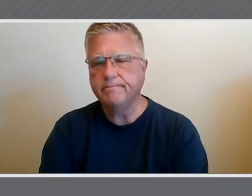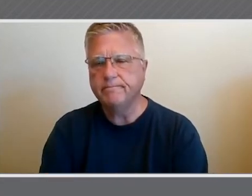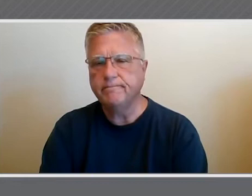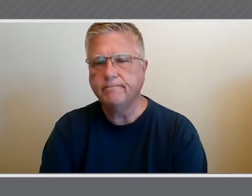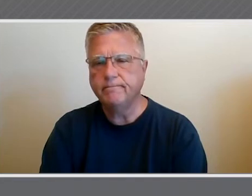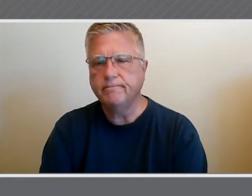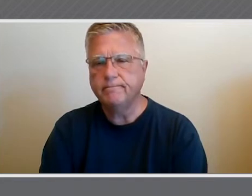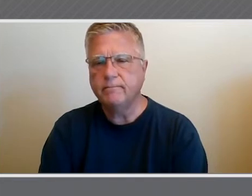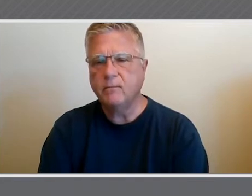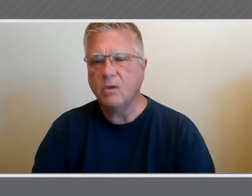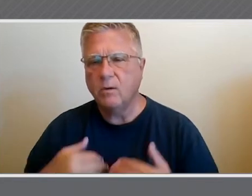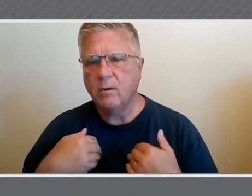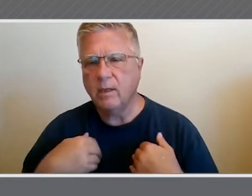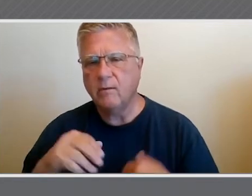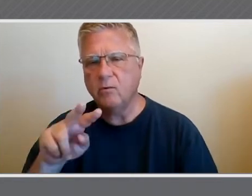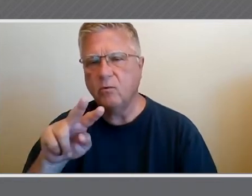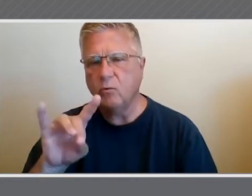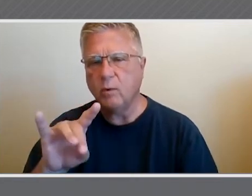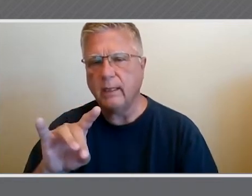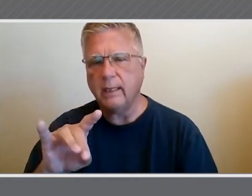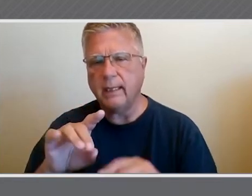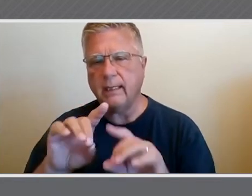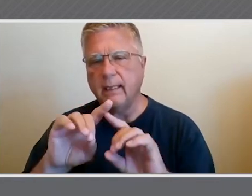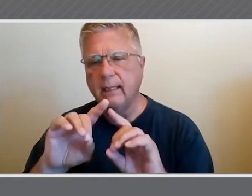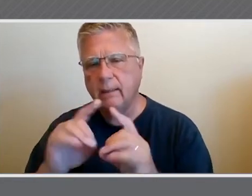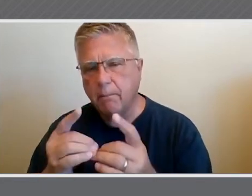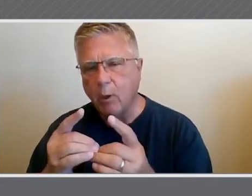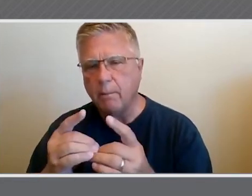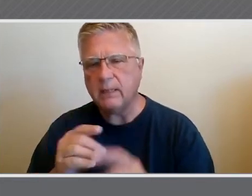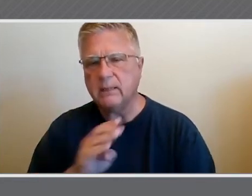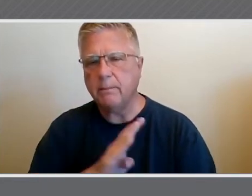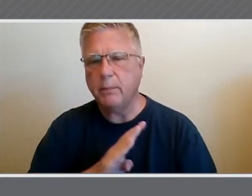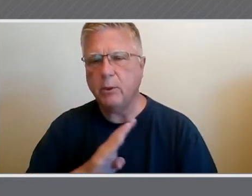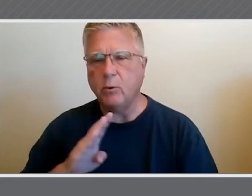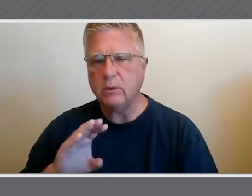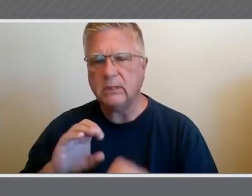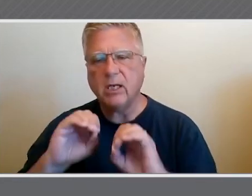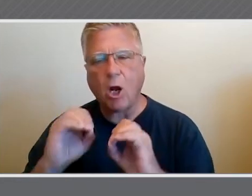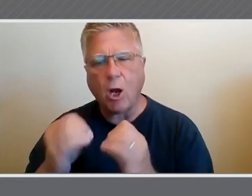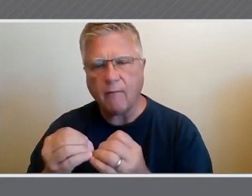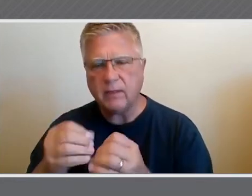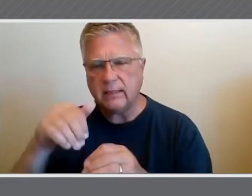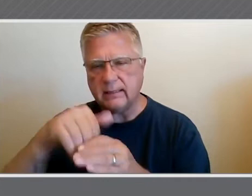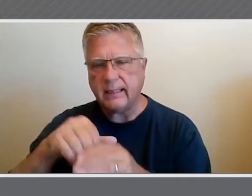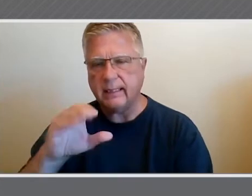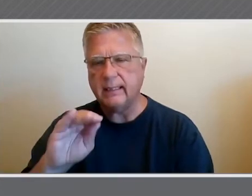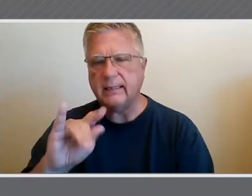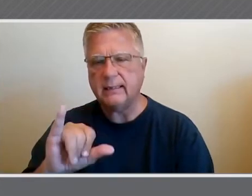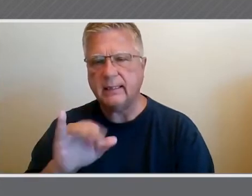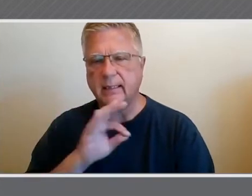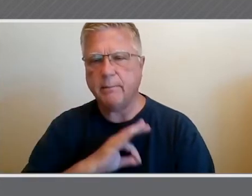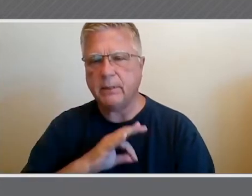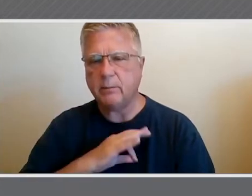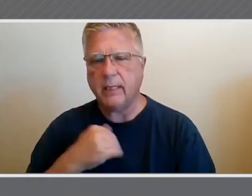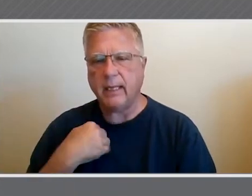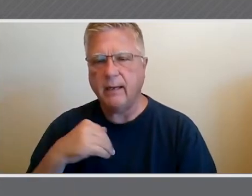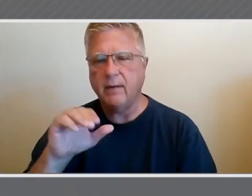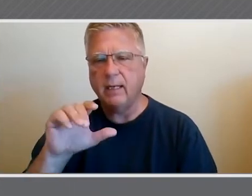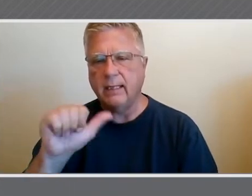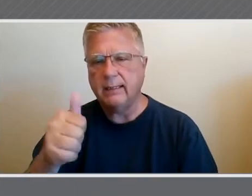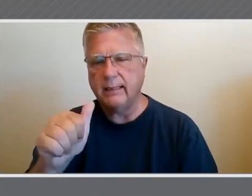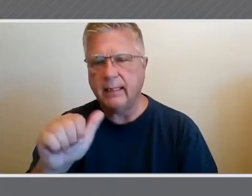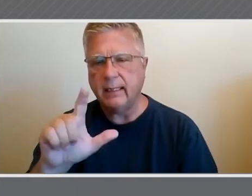So we have 28 departments, bureaus, and offices within the city of Pittsburgh. There are 10 labor units,